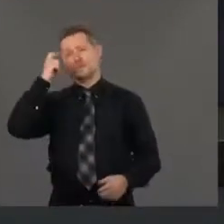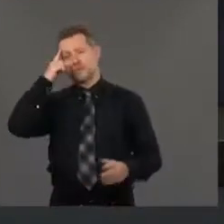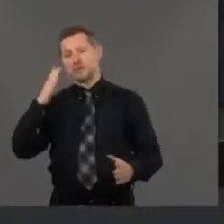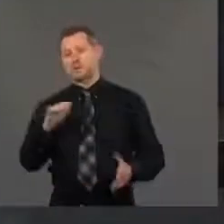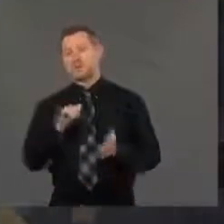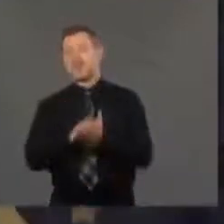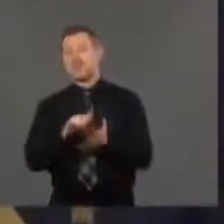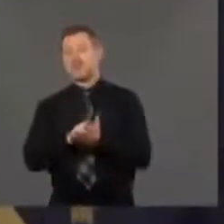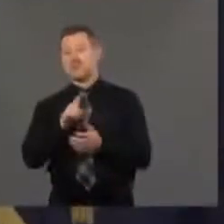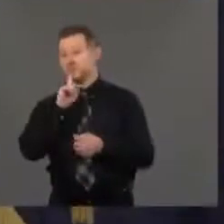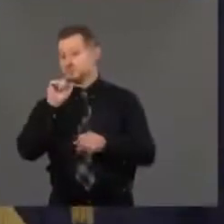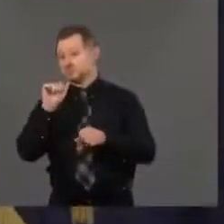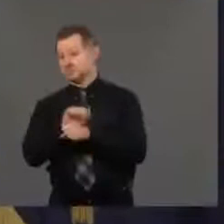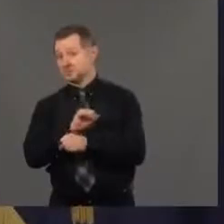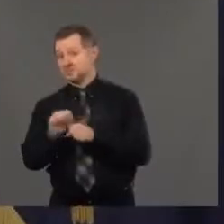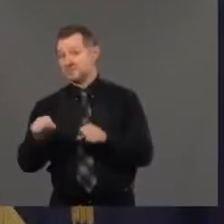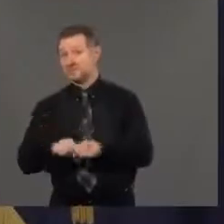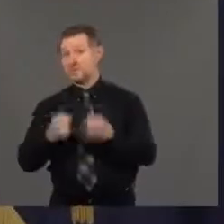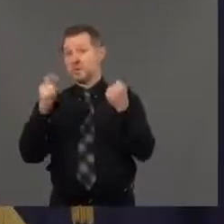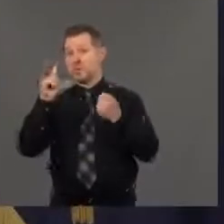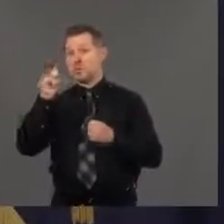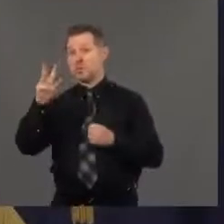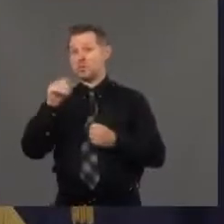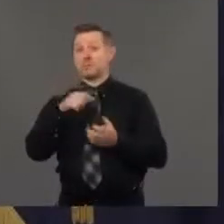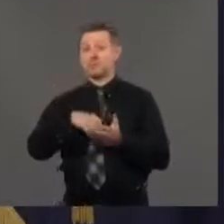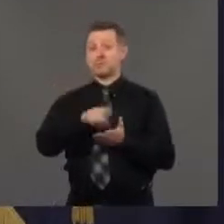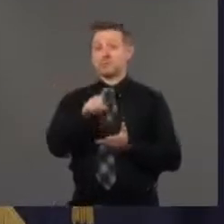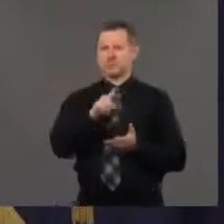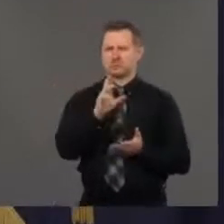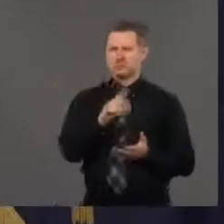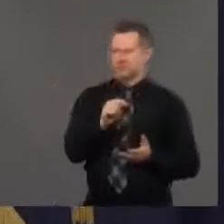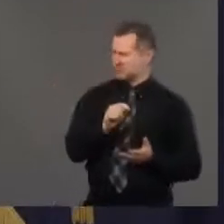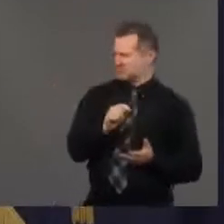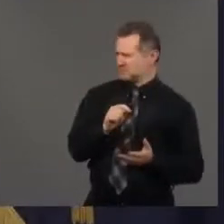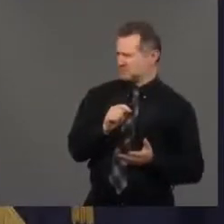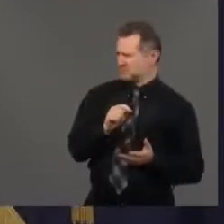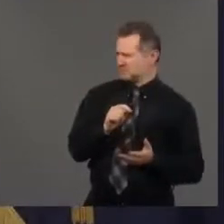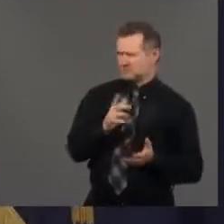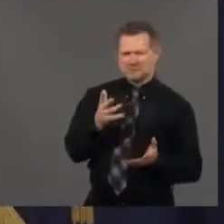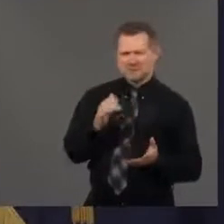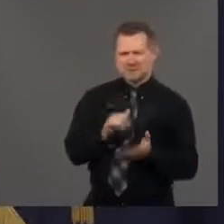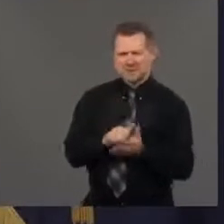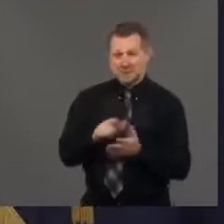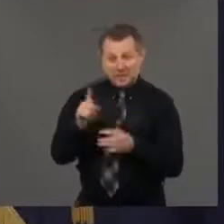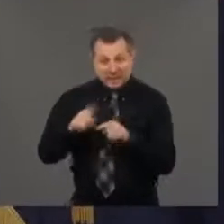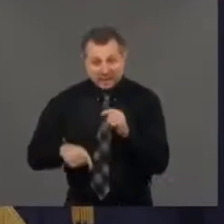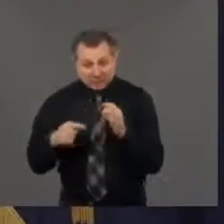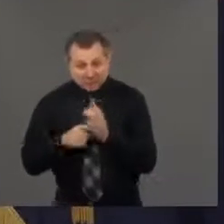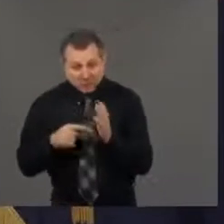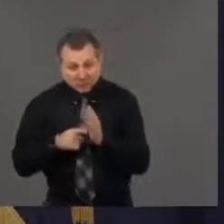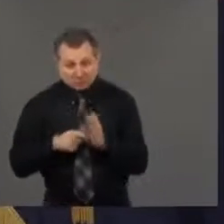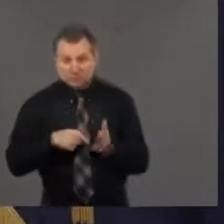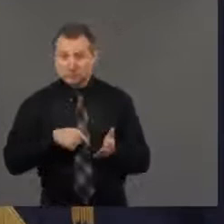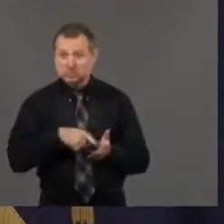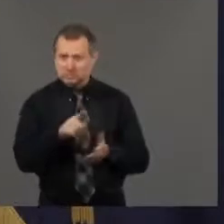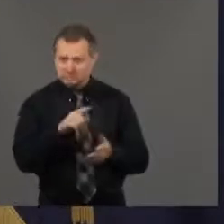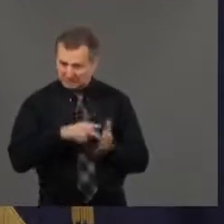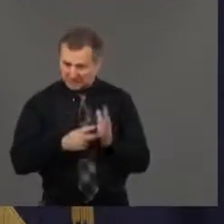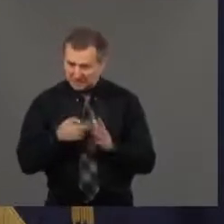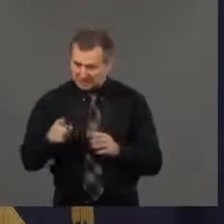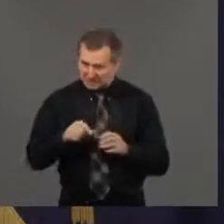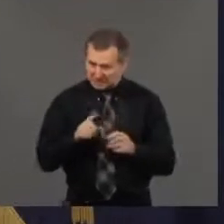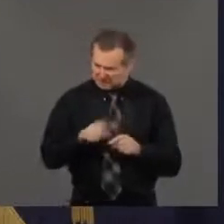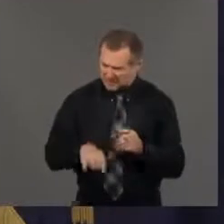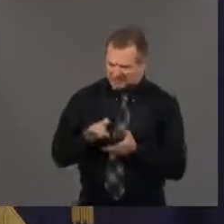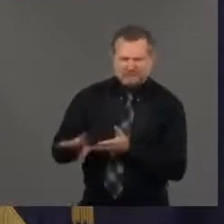a crime so they could pay their rent. If you can't pay your rent, you cannot be evicted right